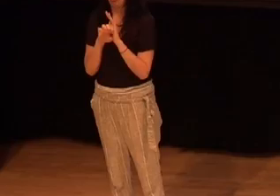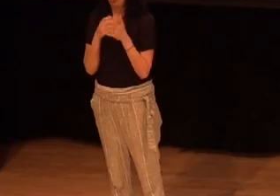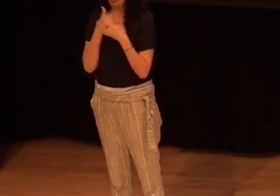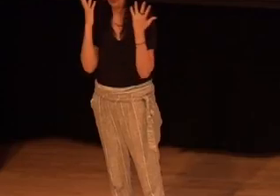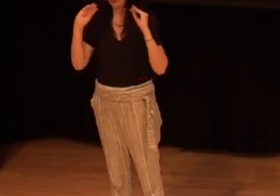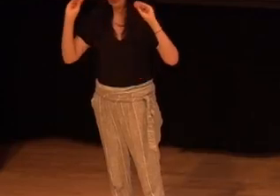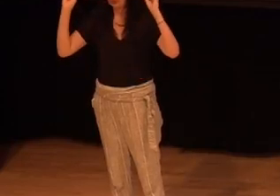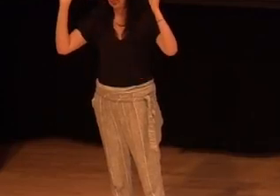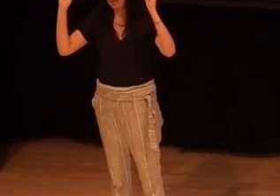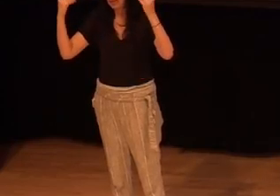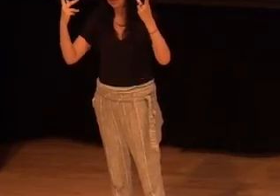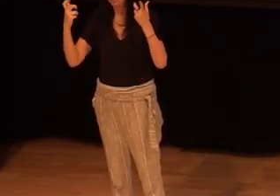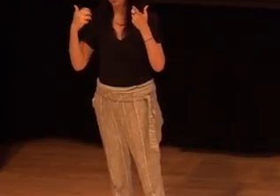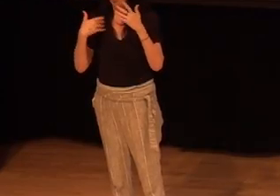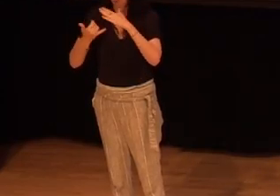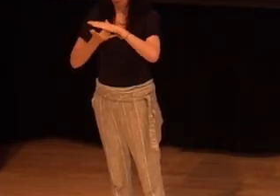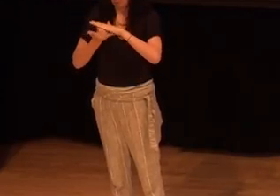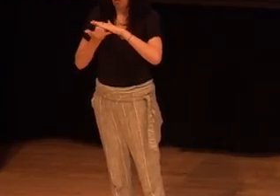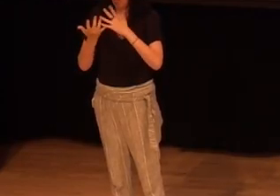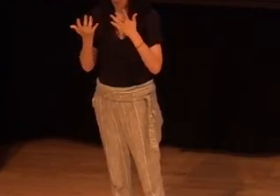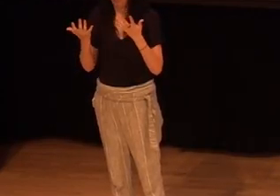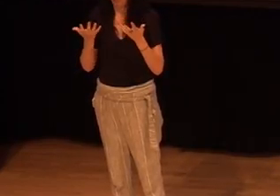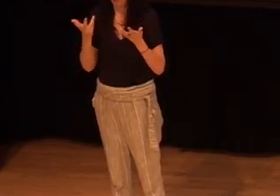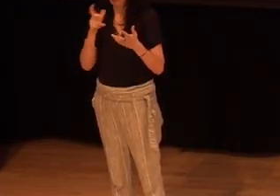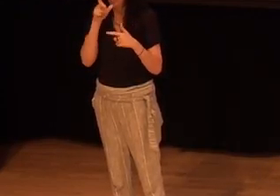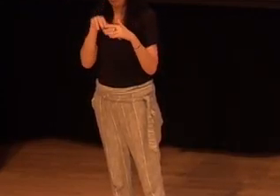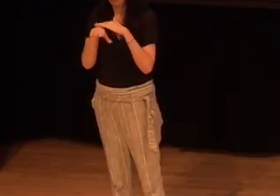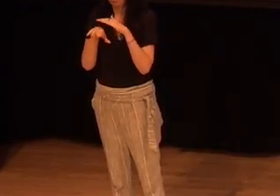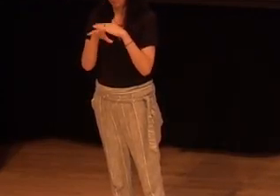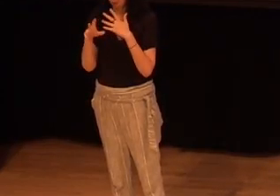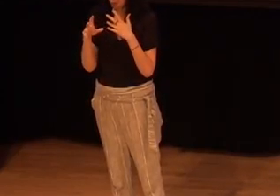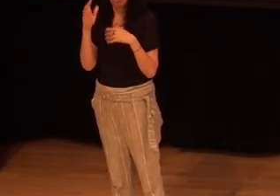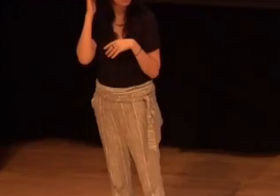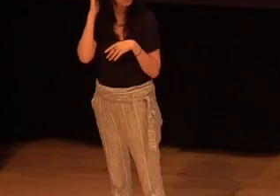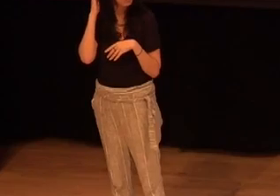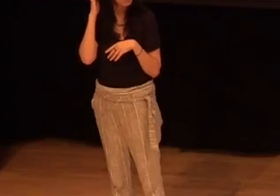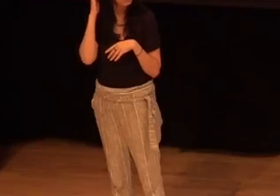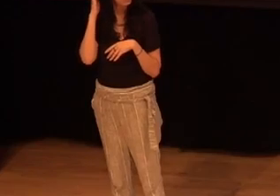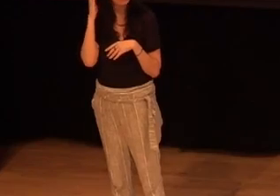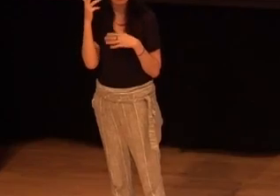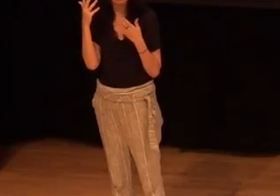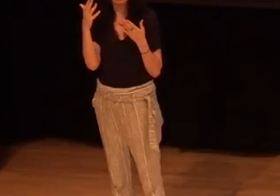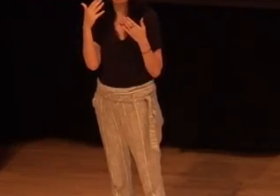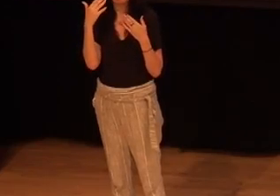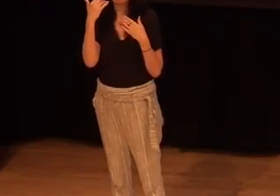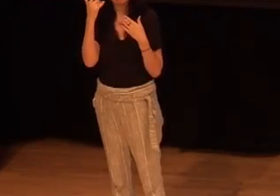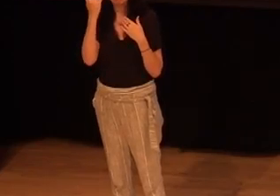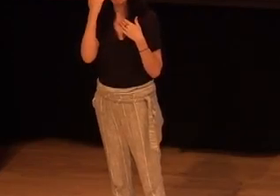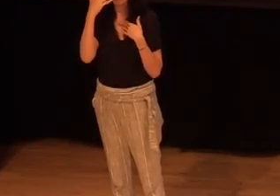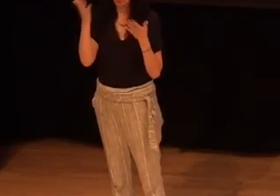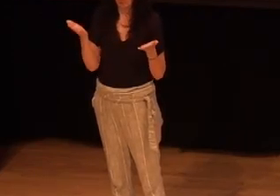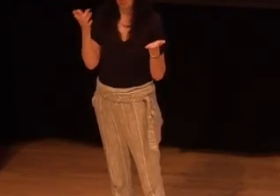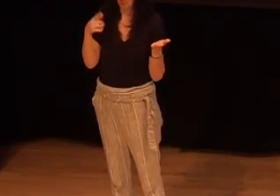all. So we have a subway system that's not accessible. For those who may not know, the